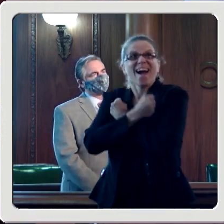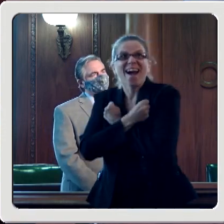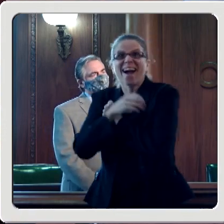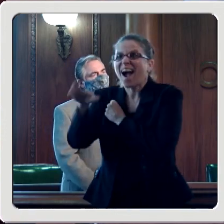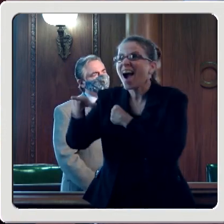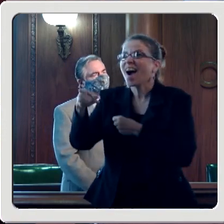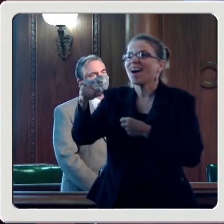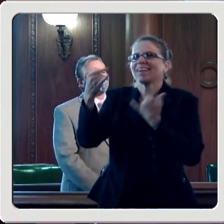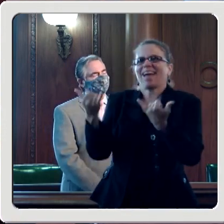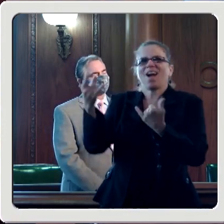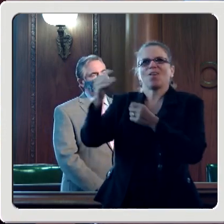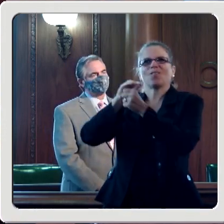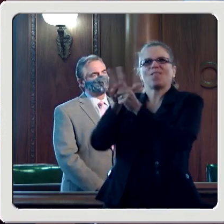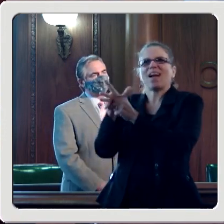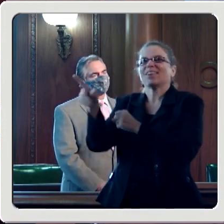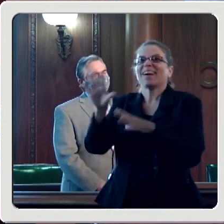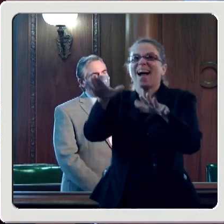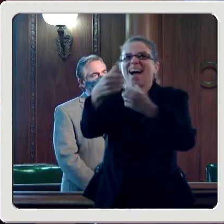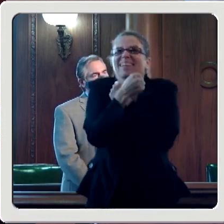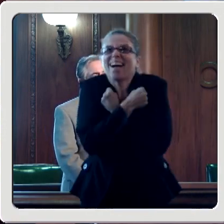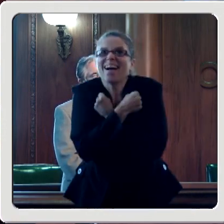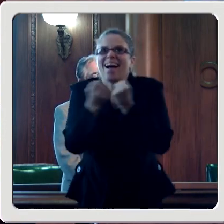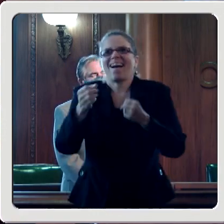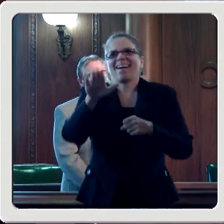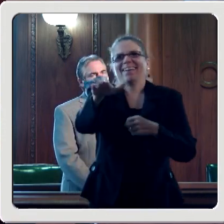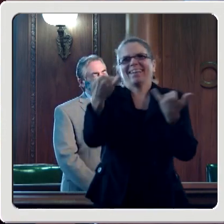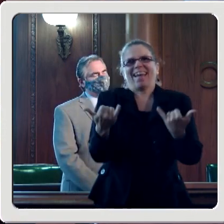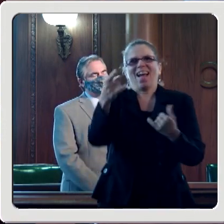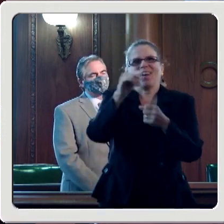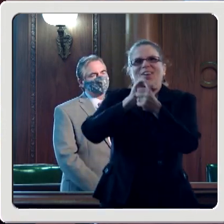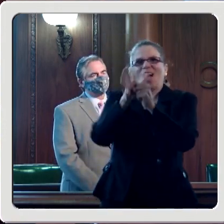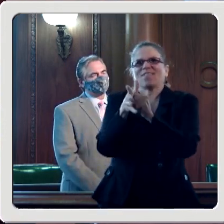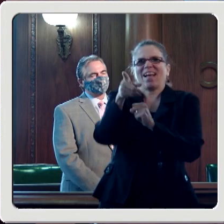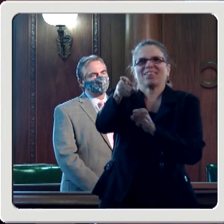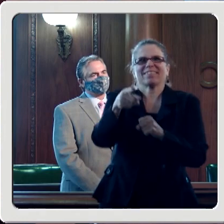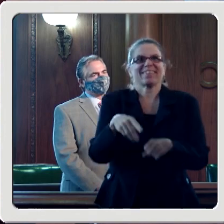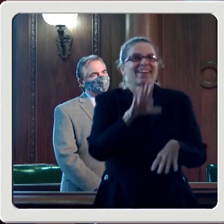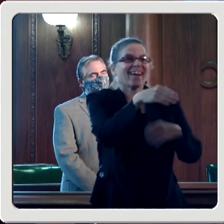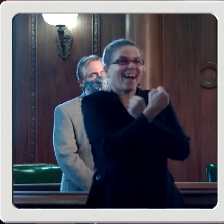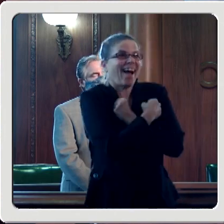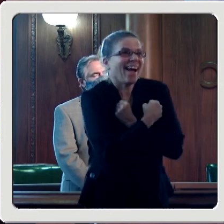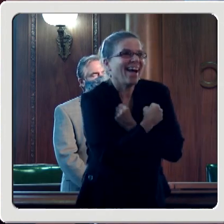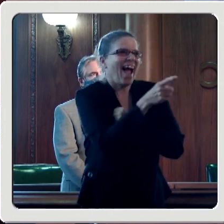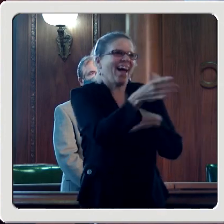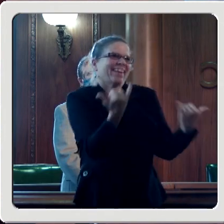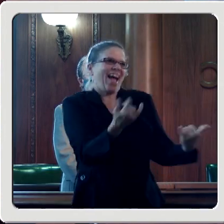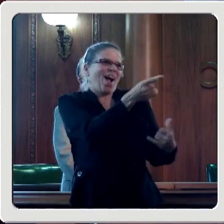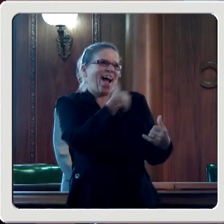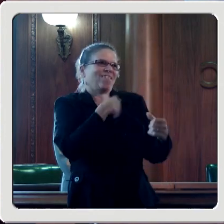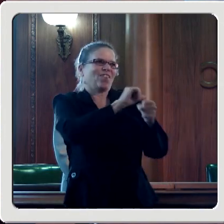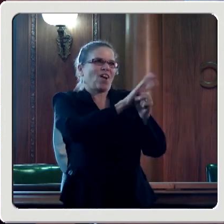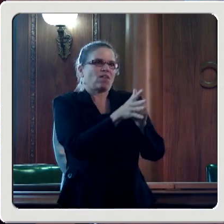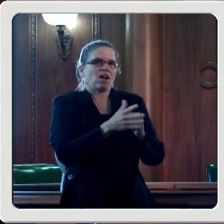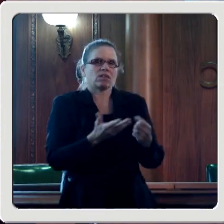to strangers and people and giving you a hug and then laughing and saying that I'm infecting you with COVID. Like it's a